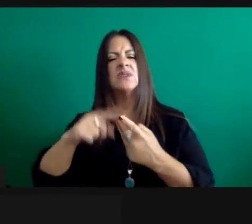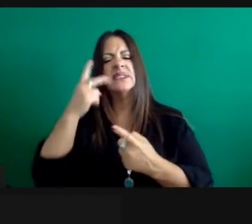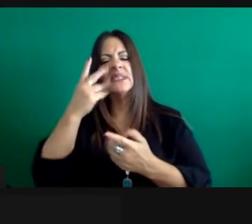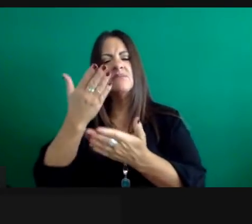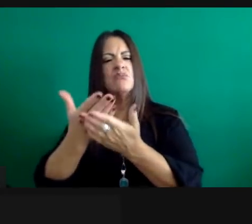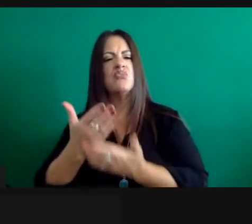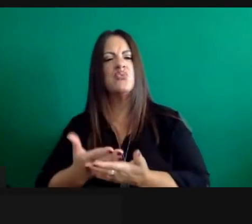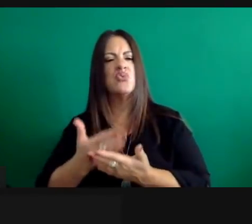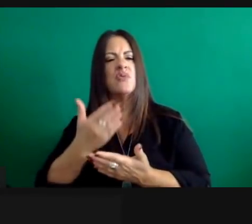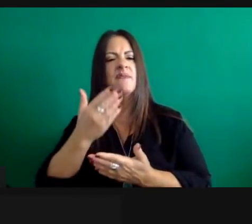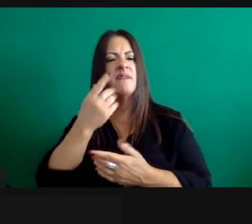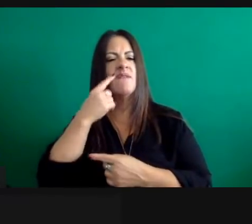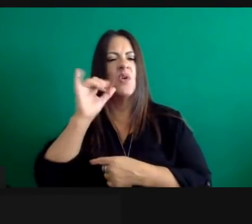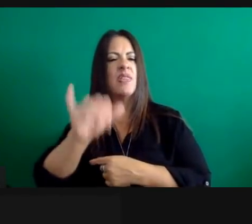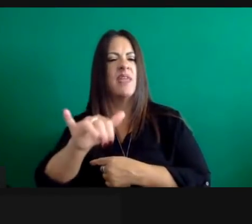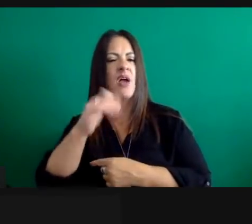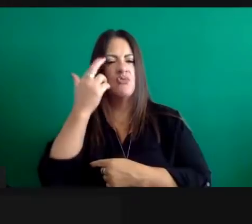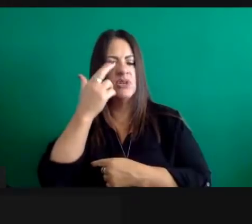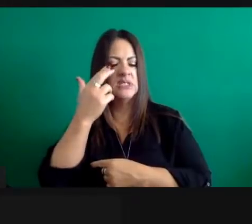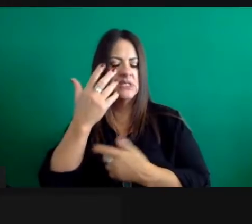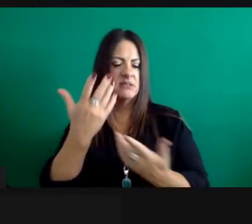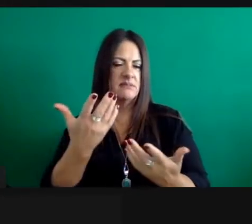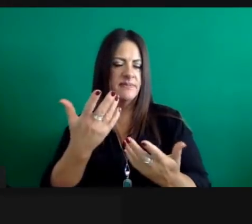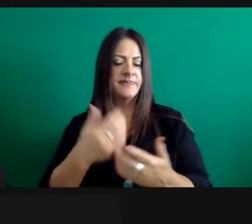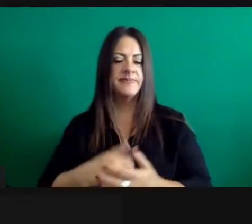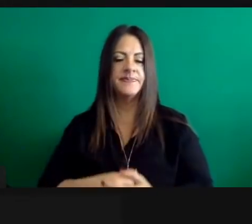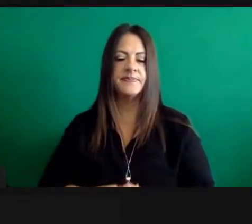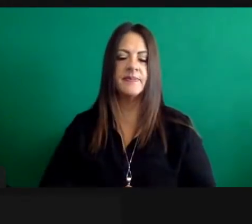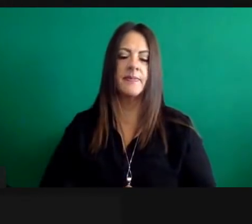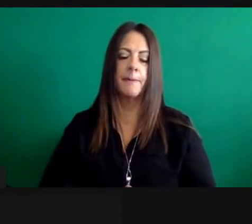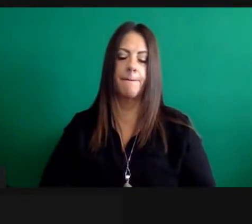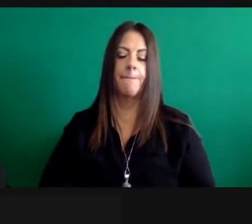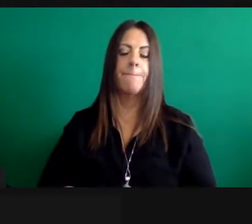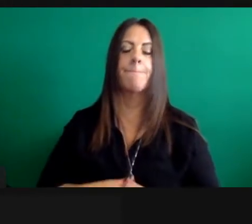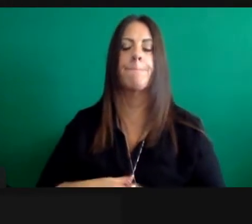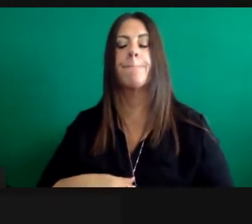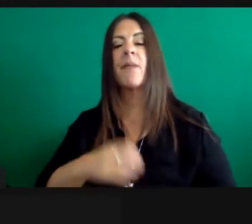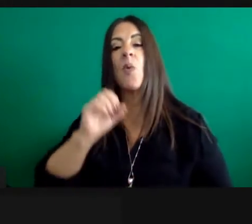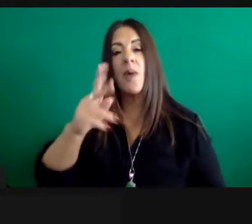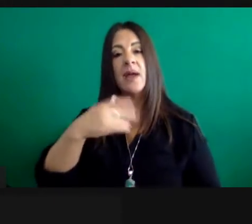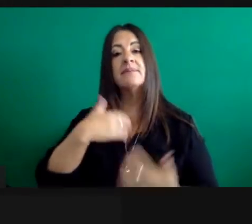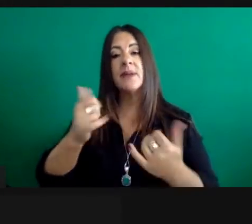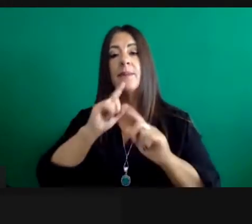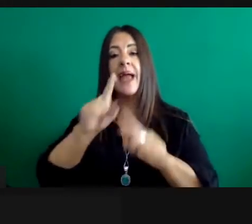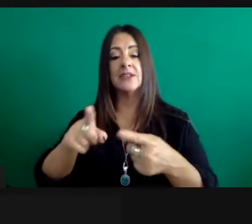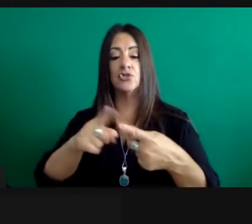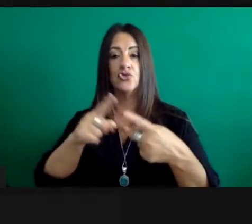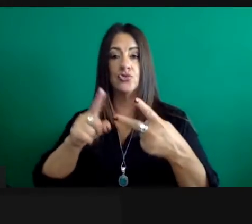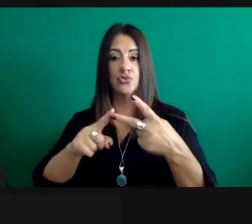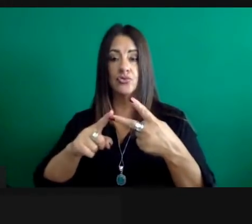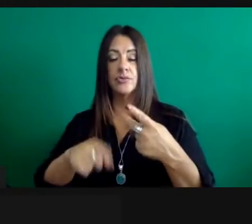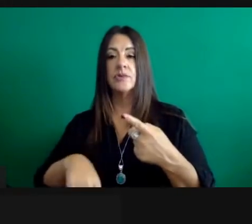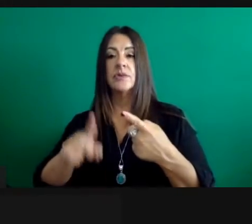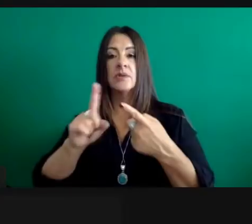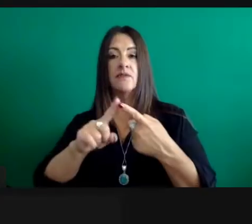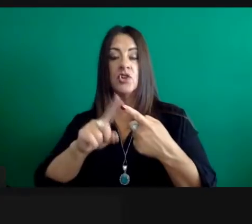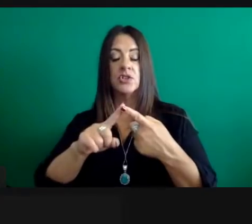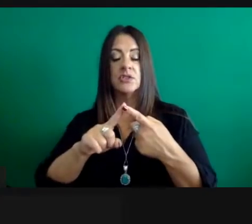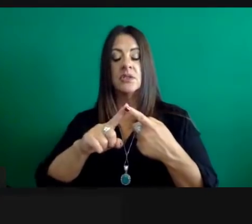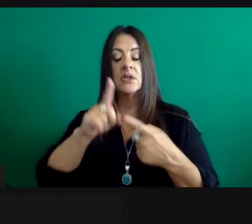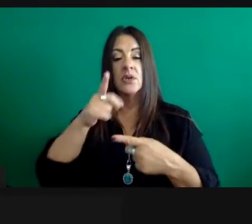Sure. So the trajectory is, as I said yesterday, when we look